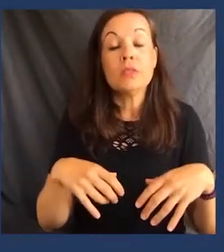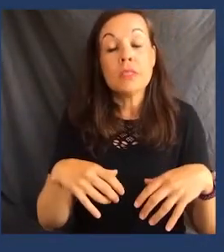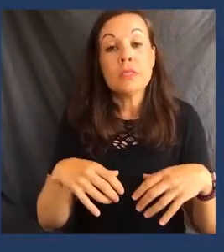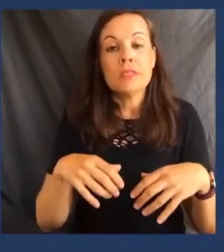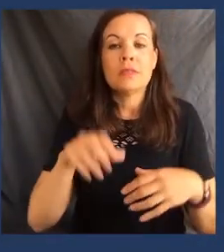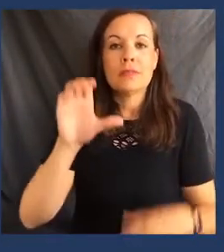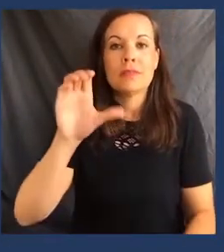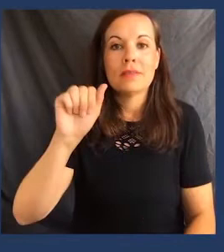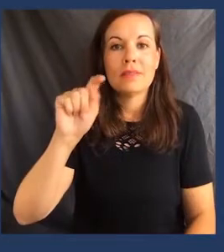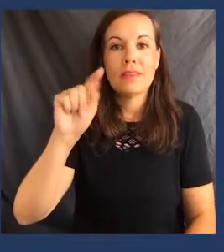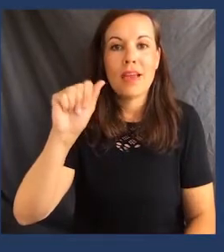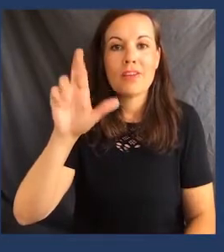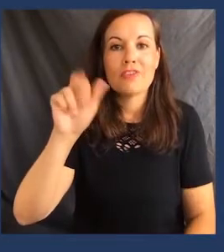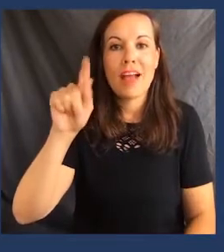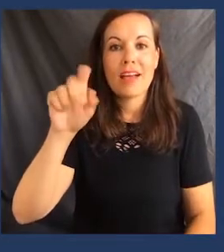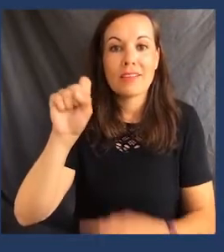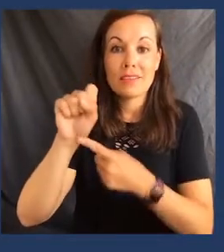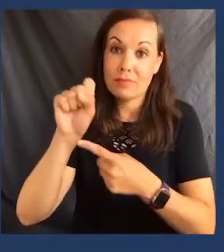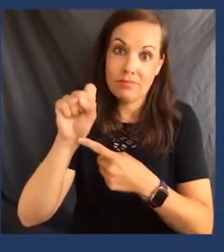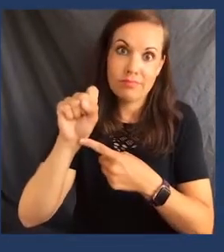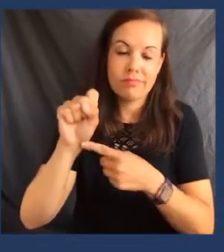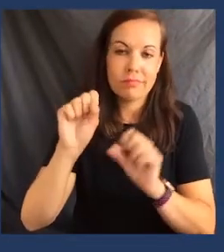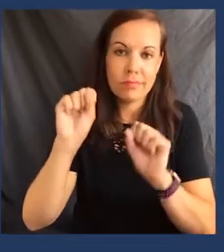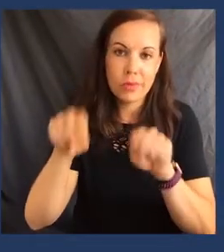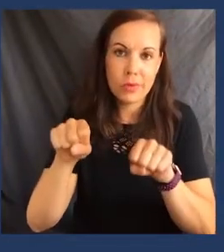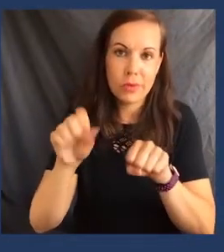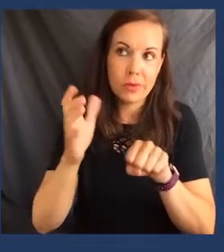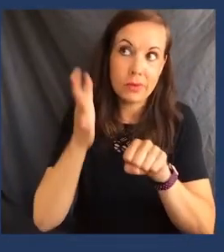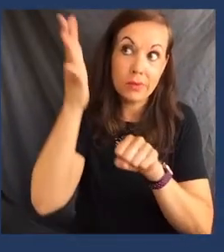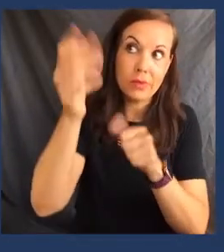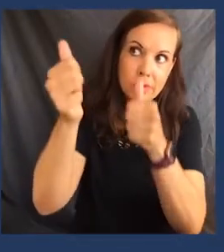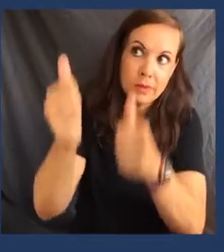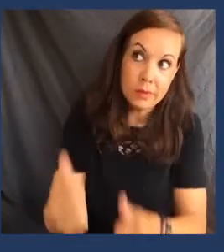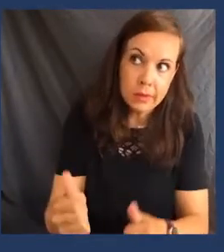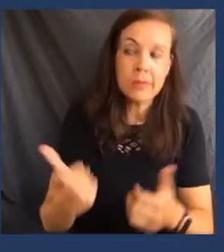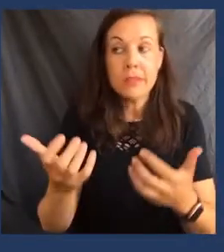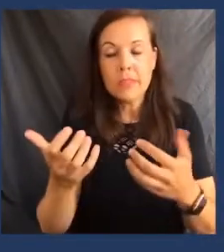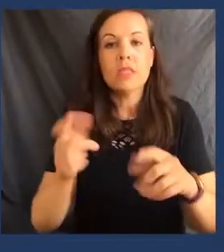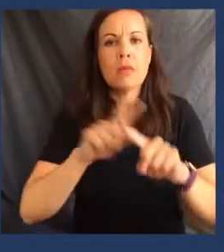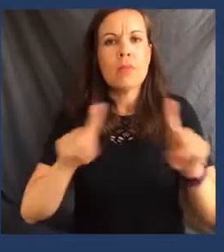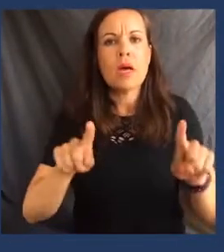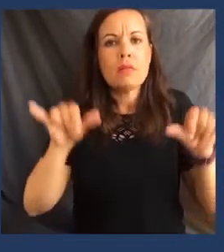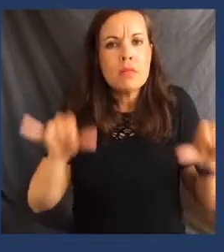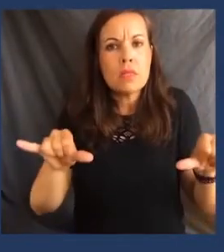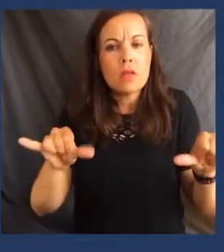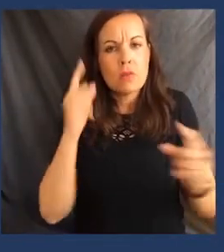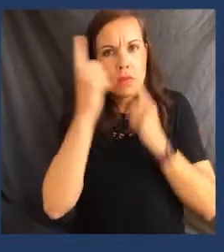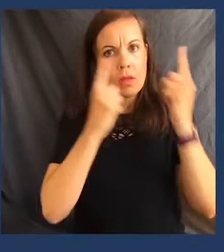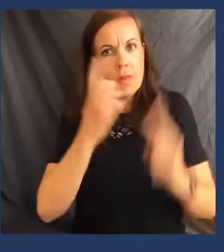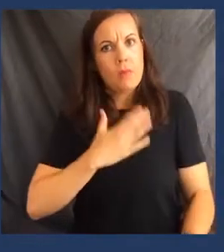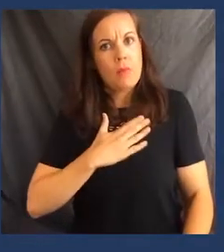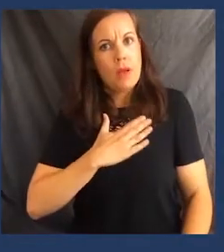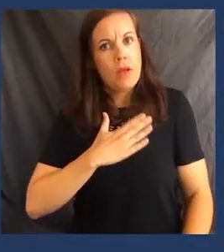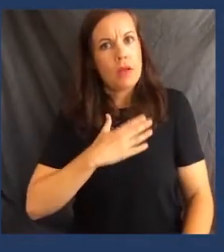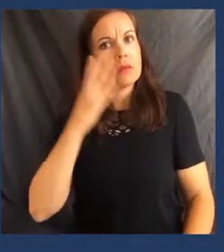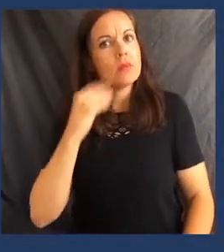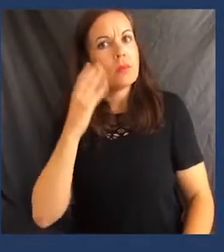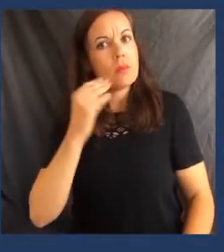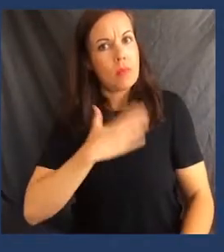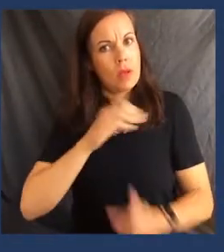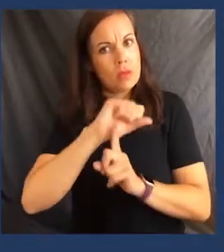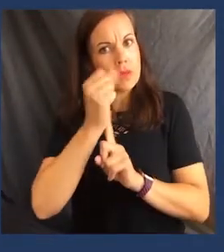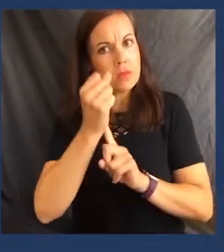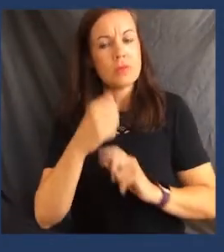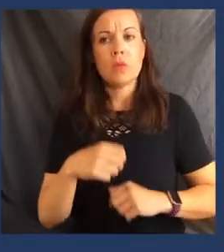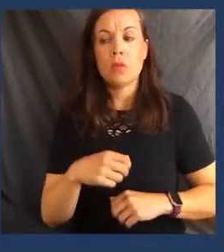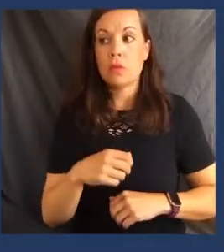to. Thinking about that at a level of extreme empathy, of like, have I built a system that